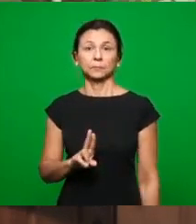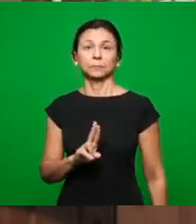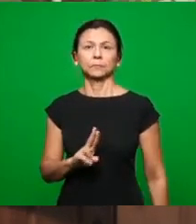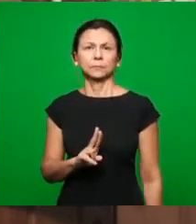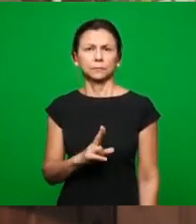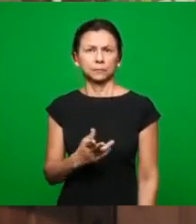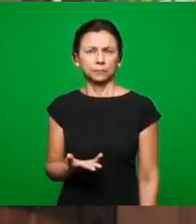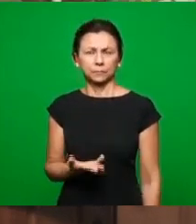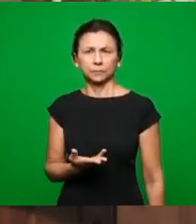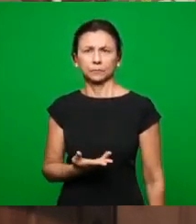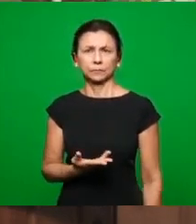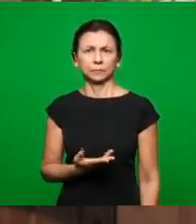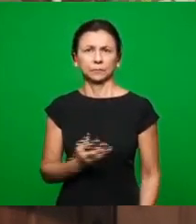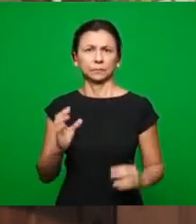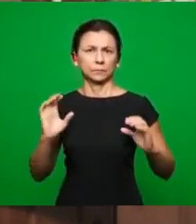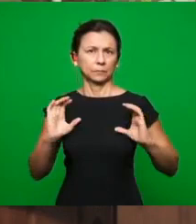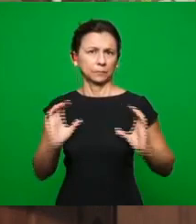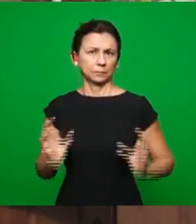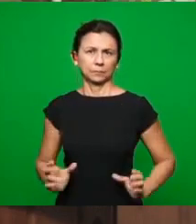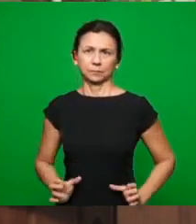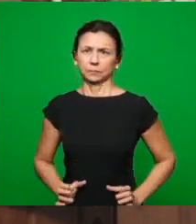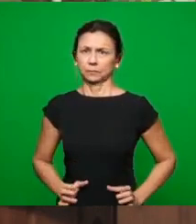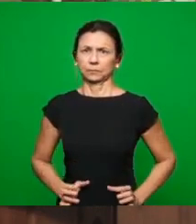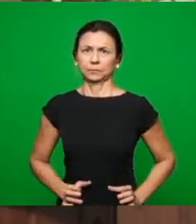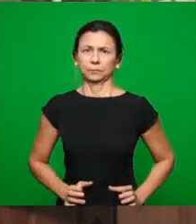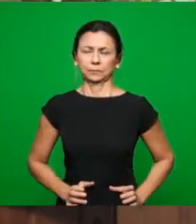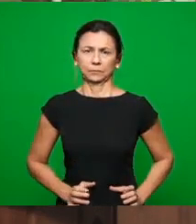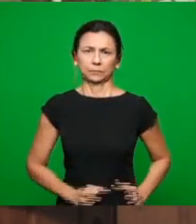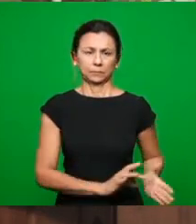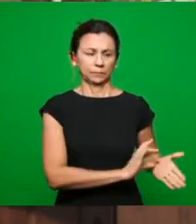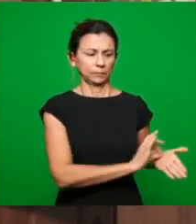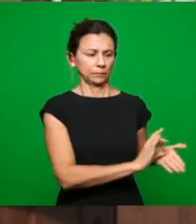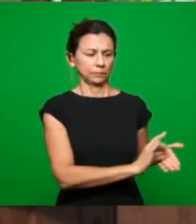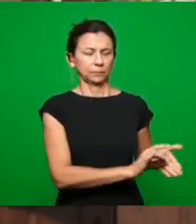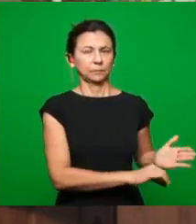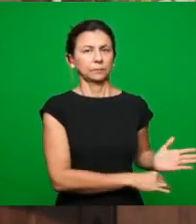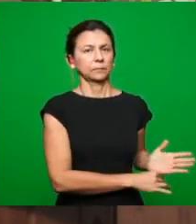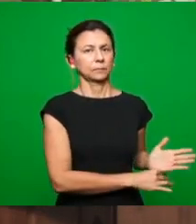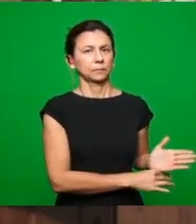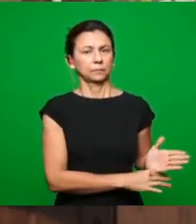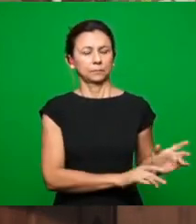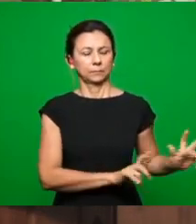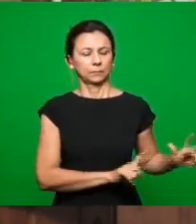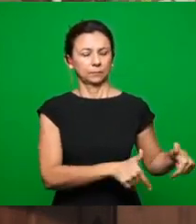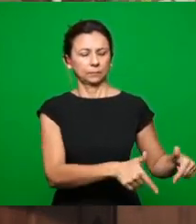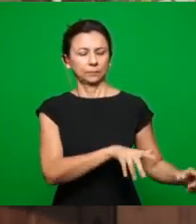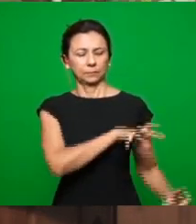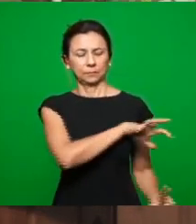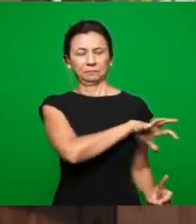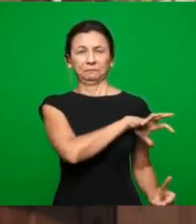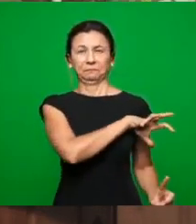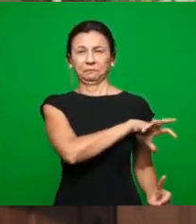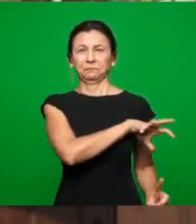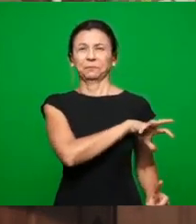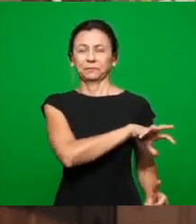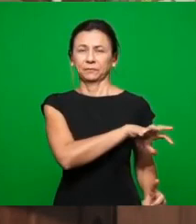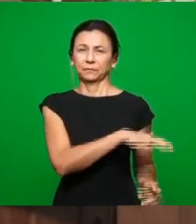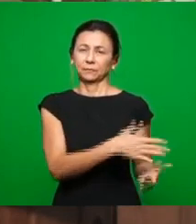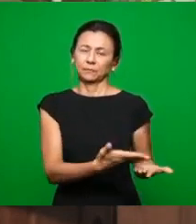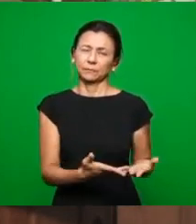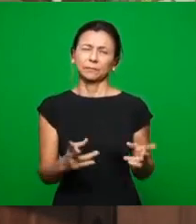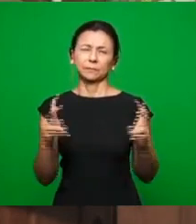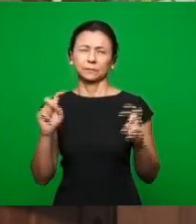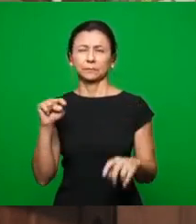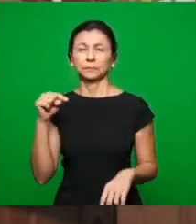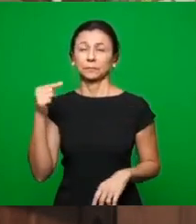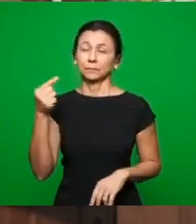woman dresses up. And who conducts this woman is the beast, is a power which is not the power of the Holy Spirit. So